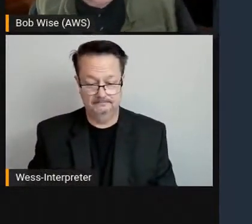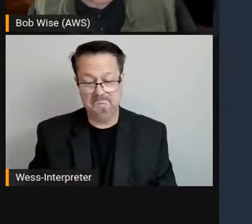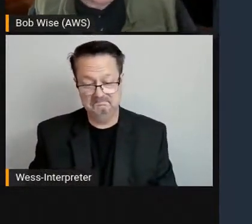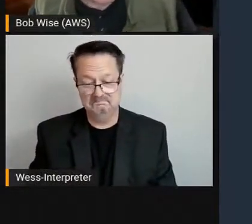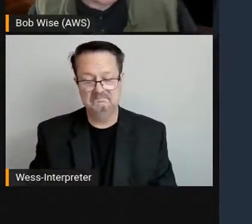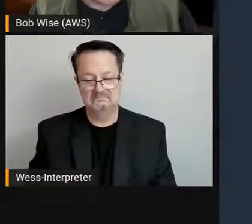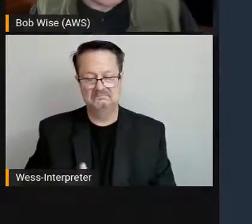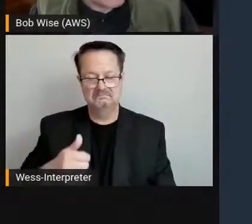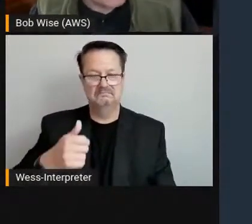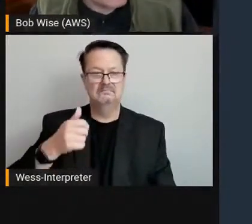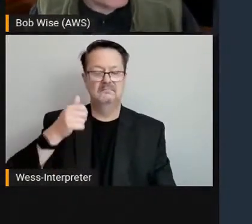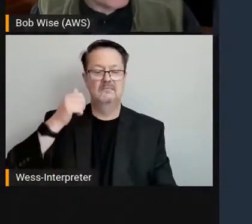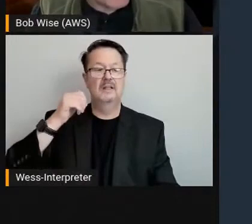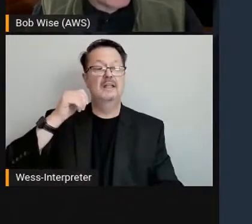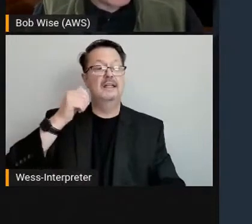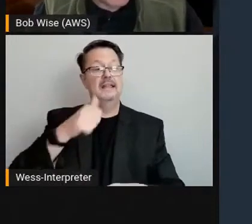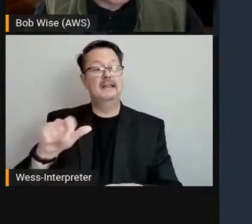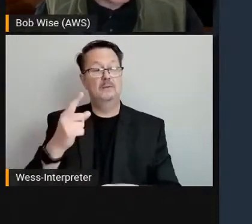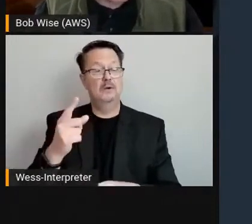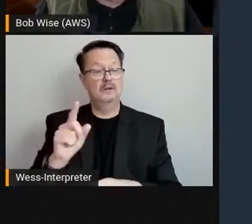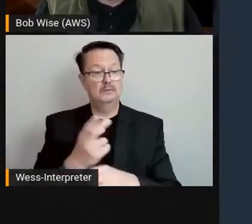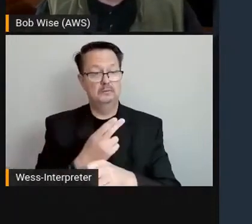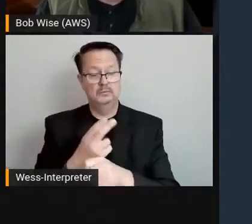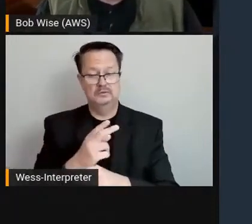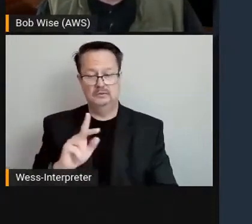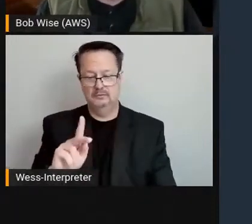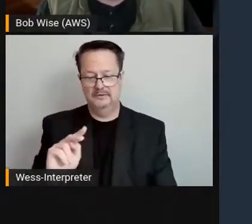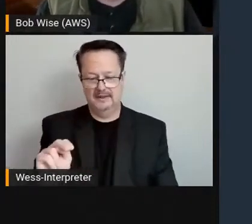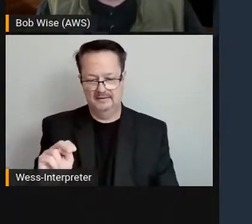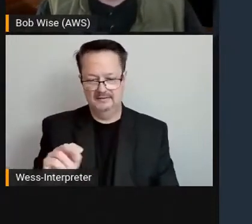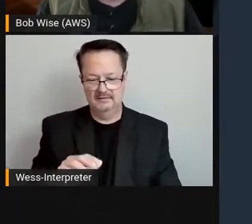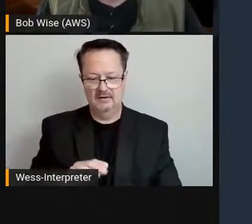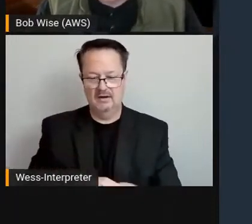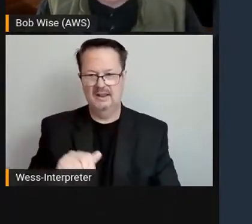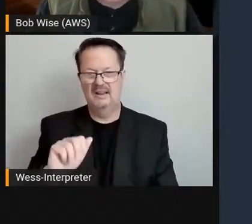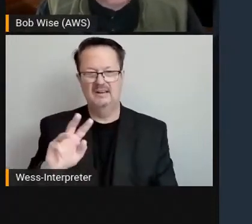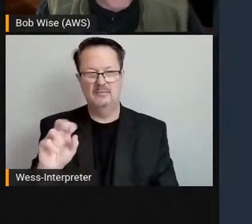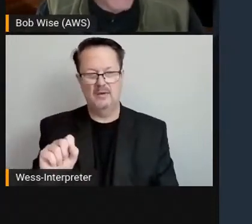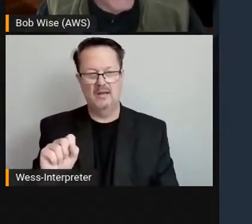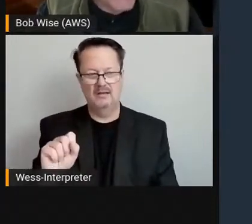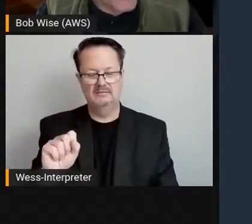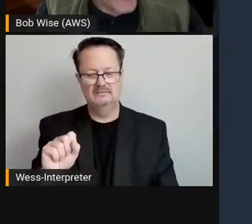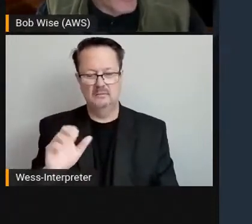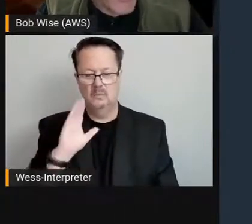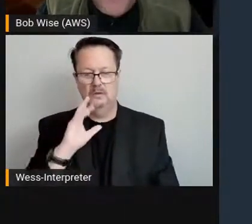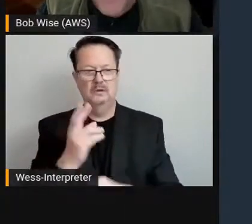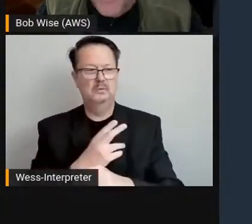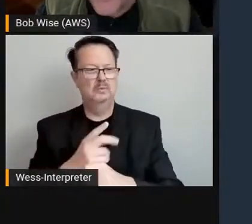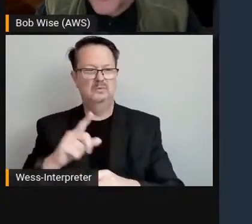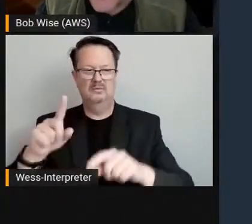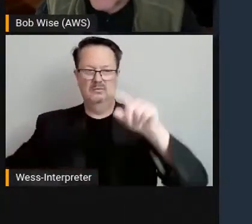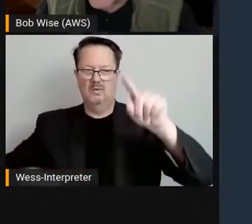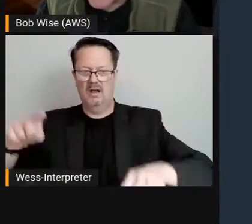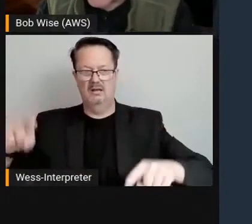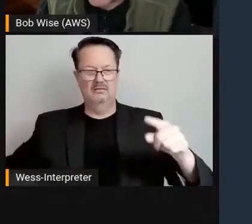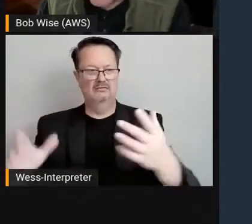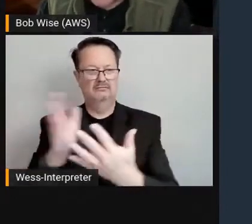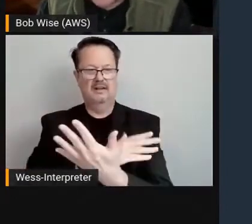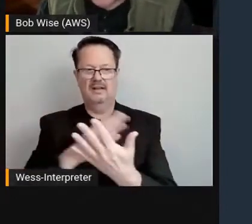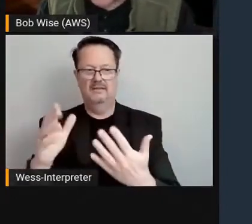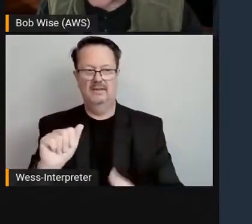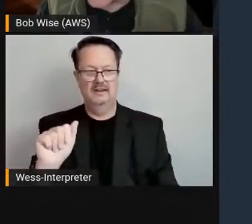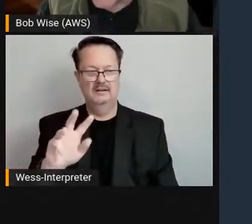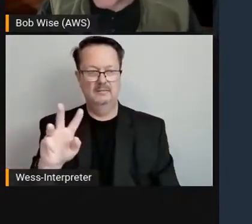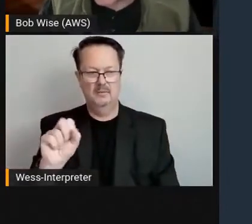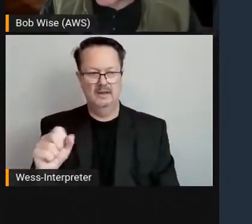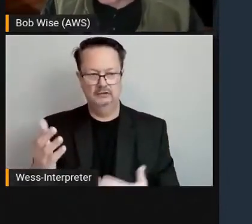So of course, anyone using Kubernetes on AWS is going to be using a wide array of other AWS